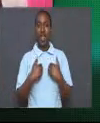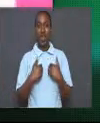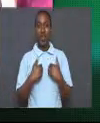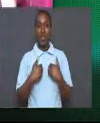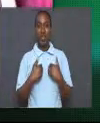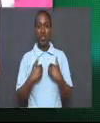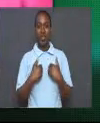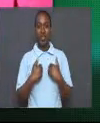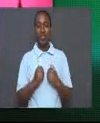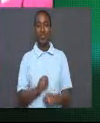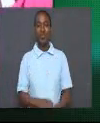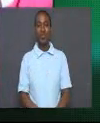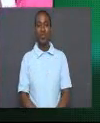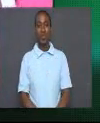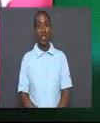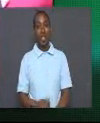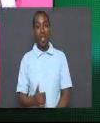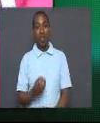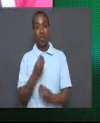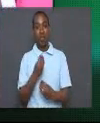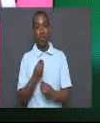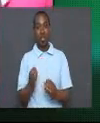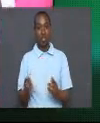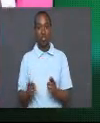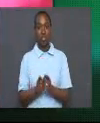come into contact with food.